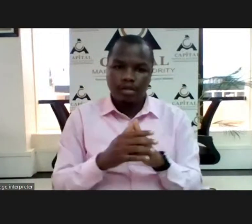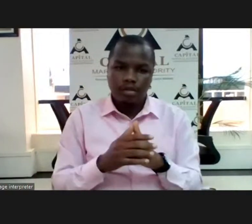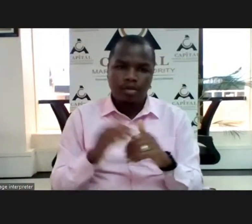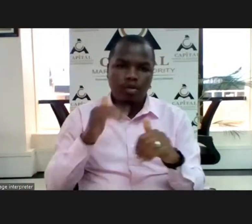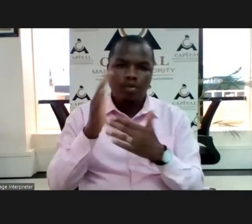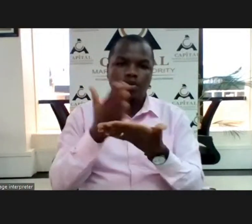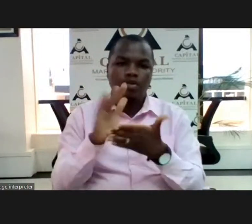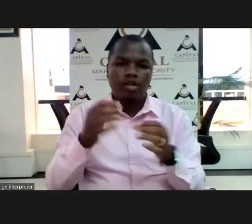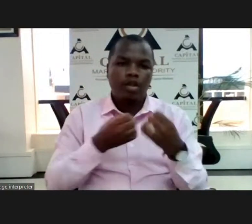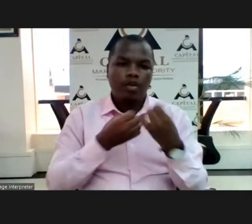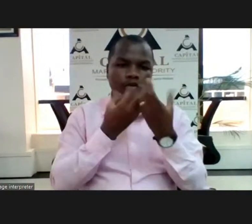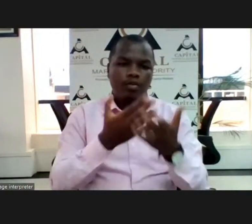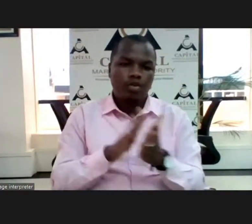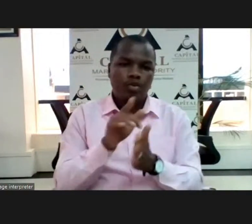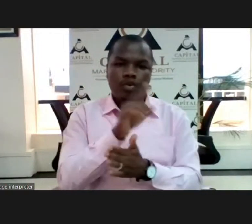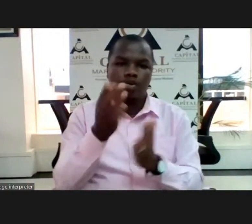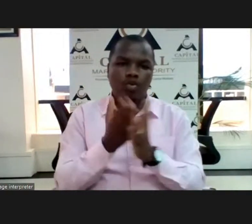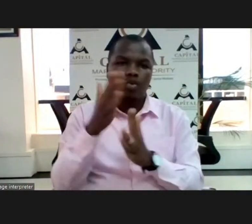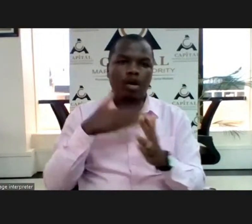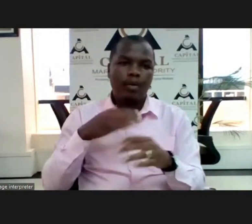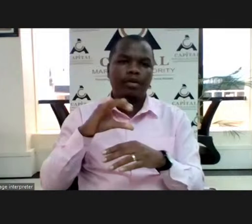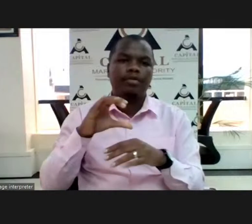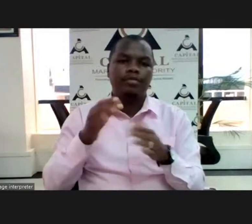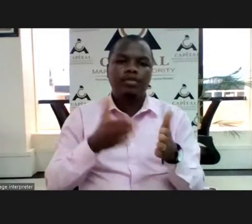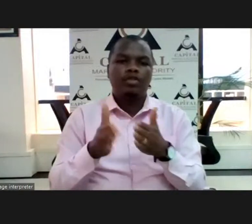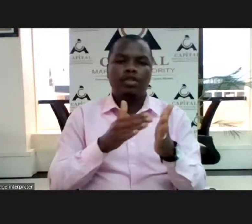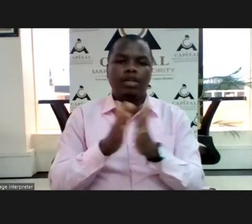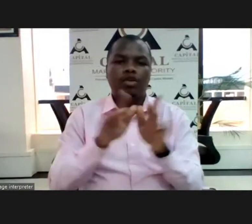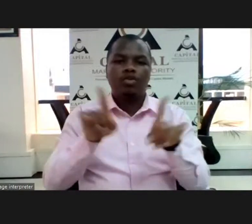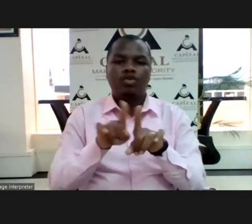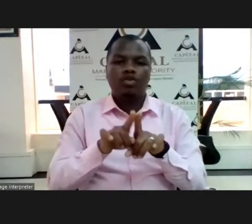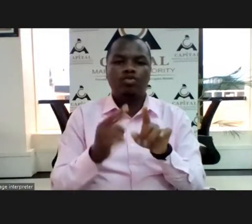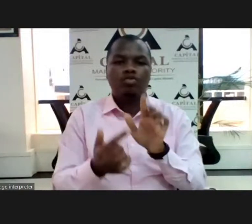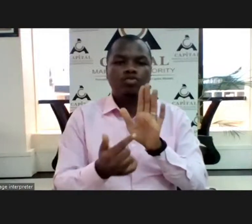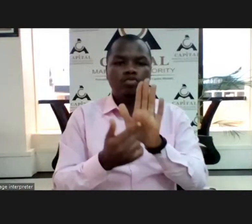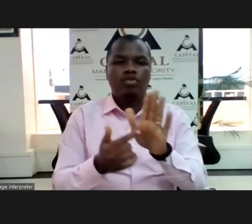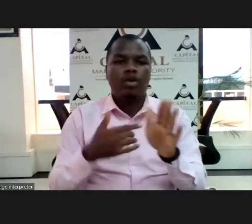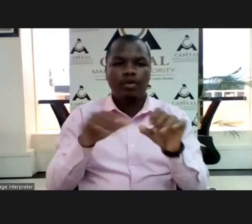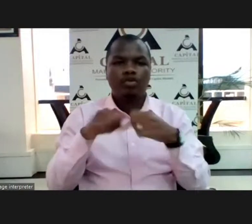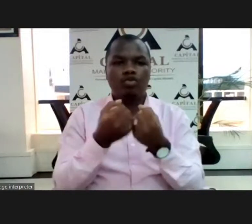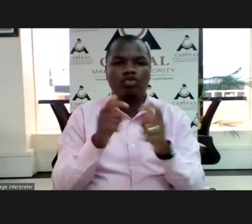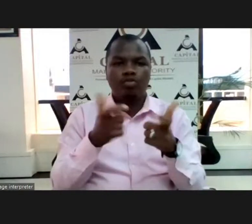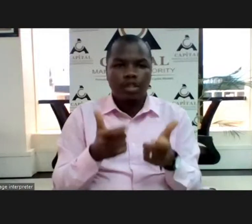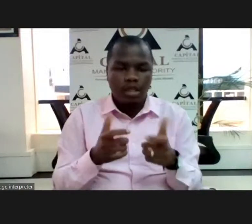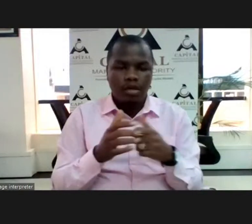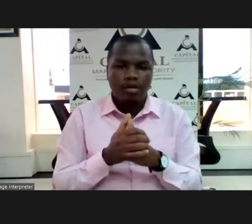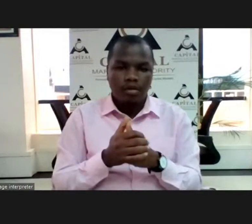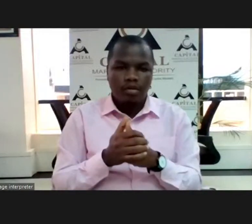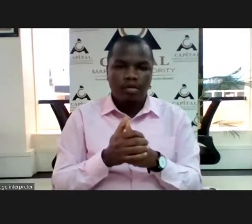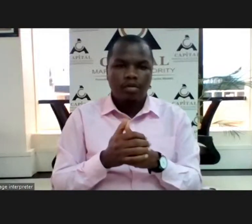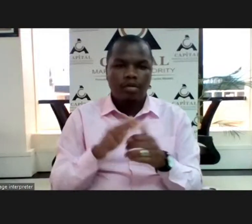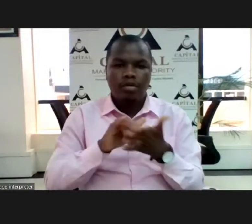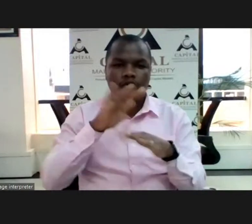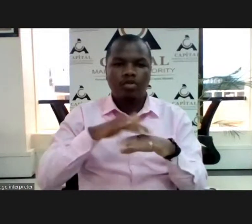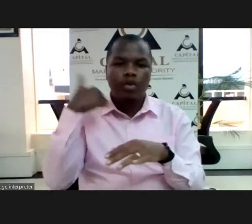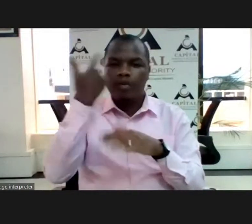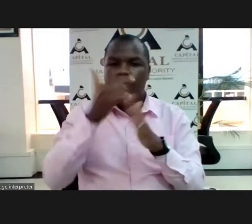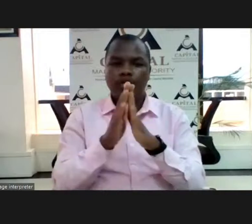the information through our channels. And subscribe to our social media channels, that is on